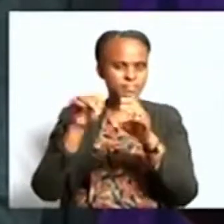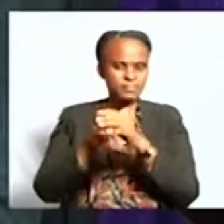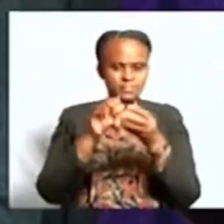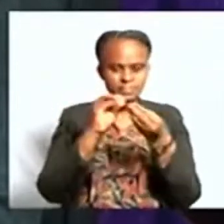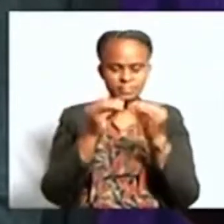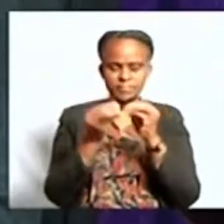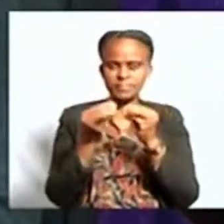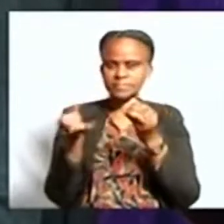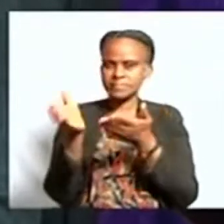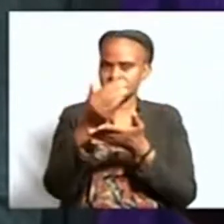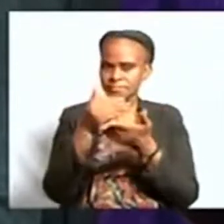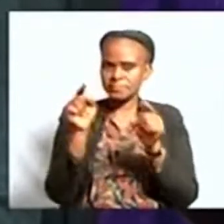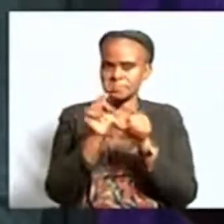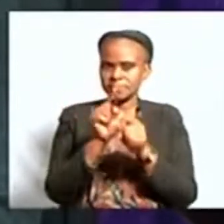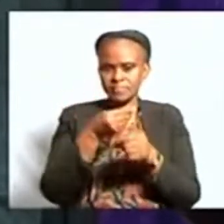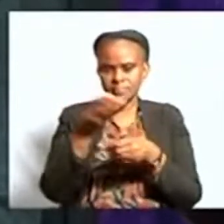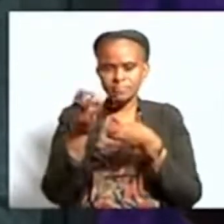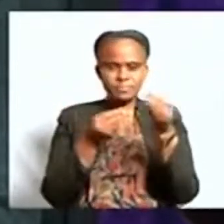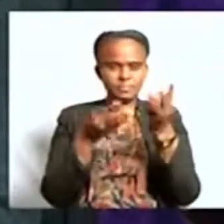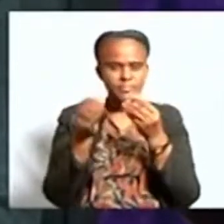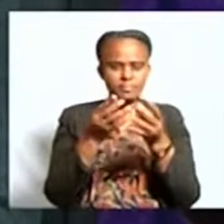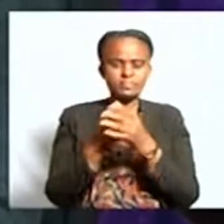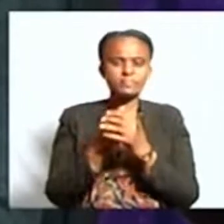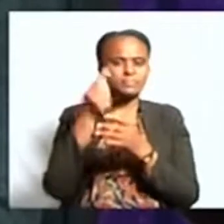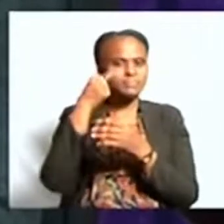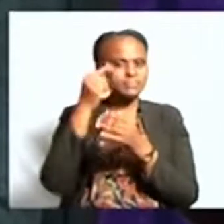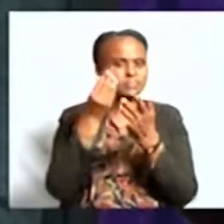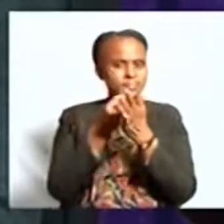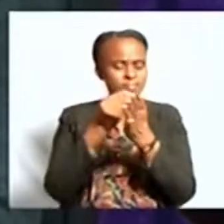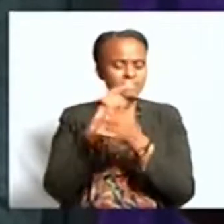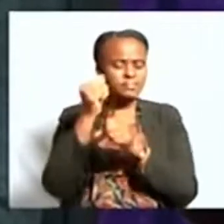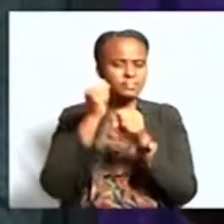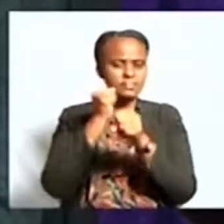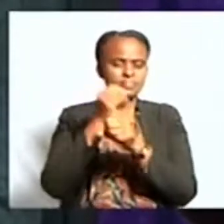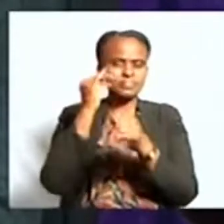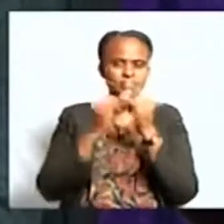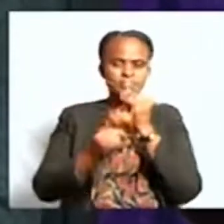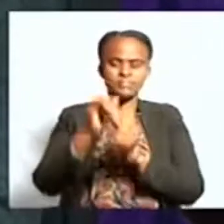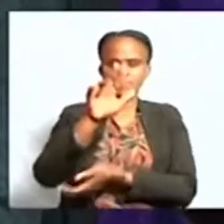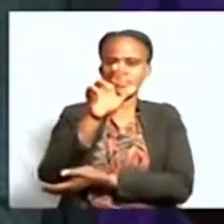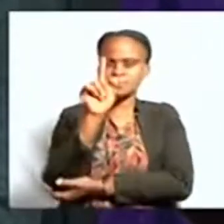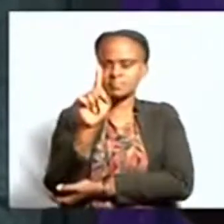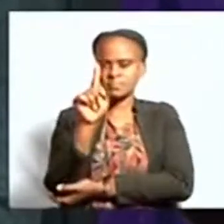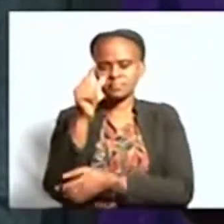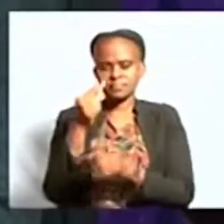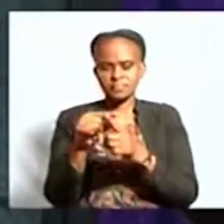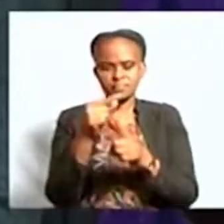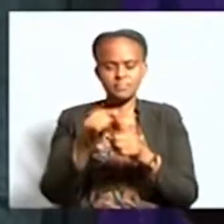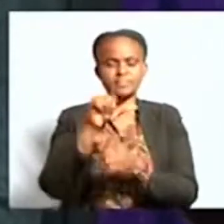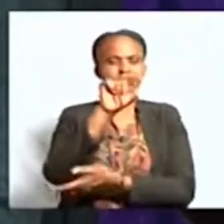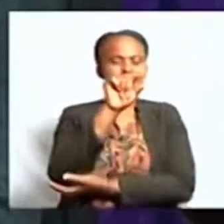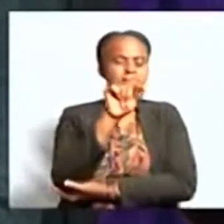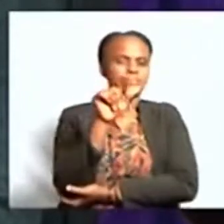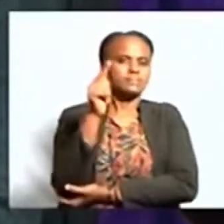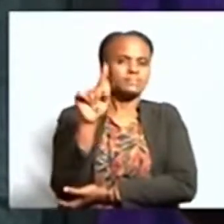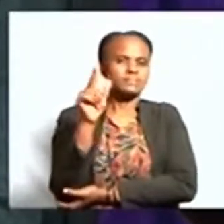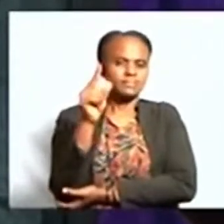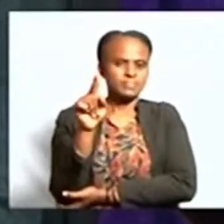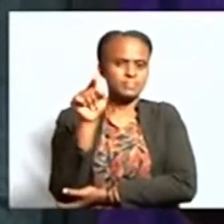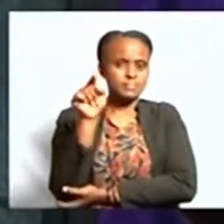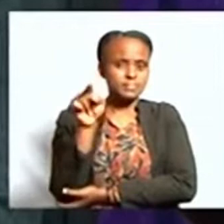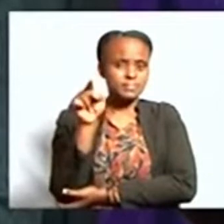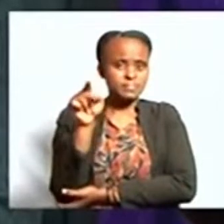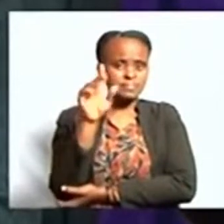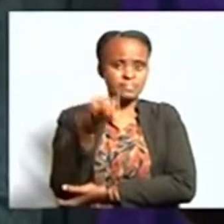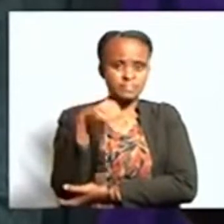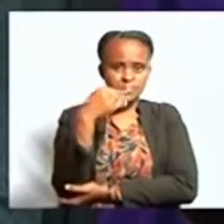of revenue and expenditure for the financial year ended 31st December 2021, a